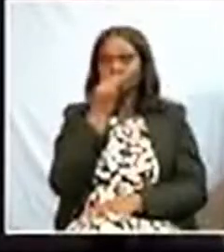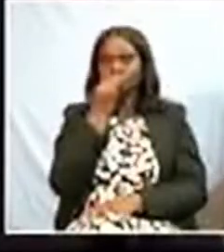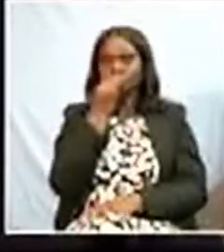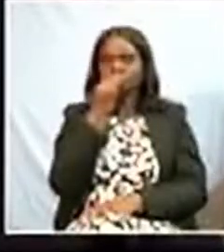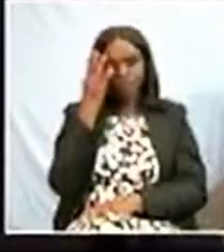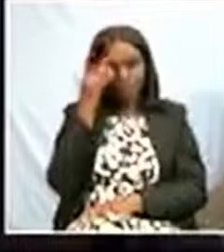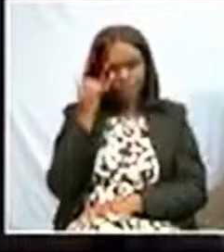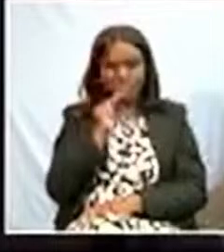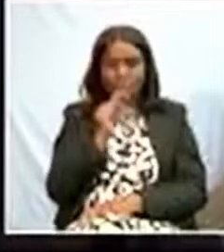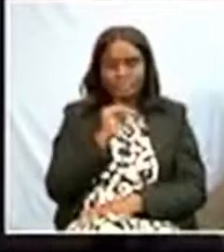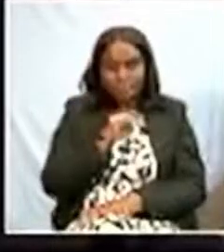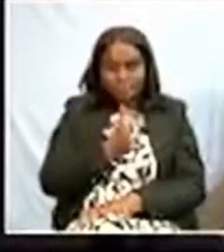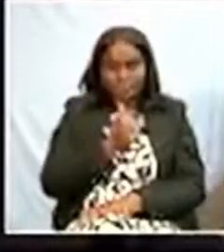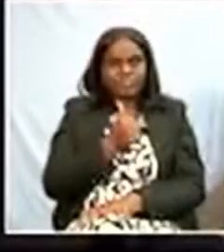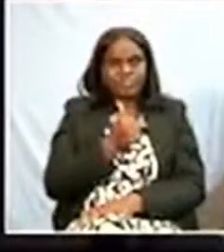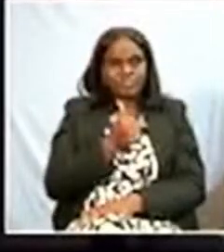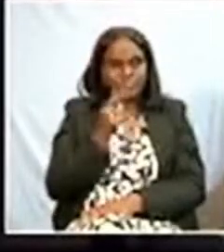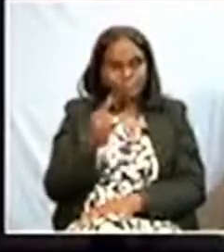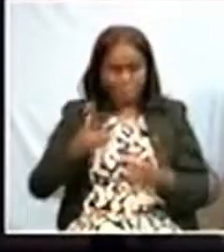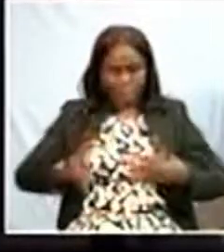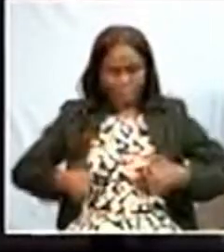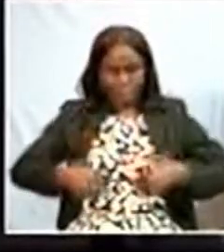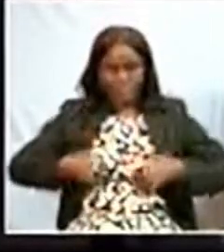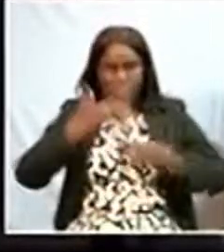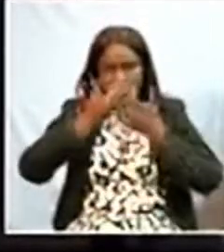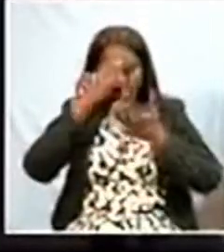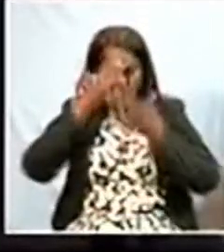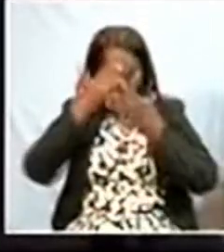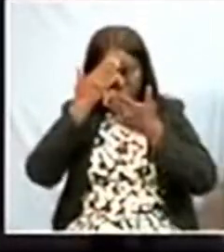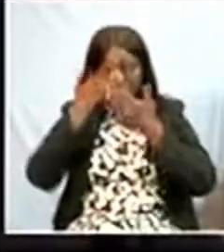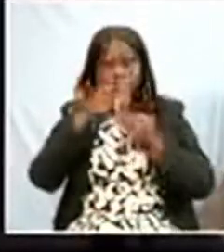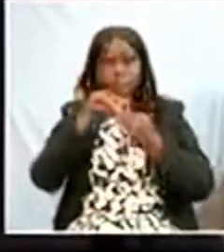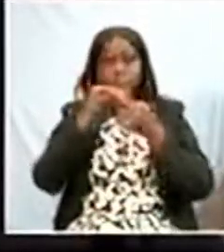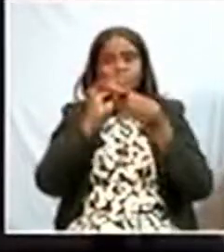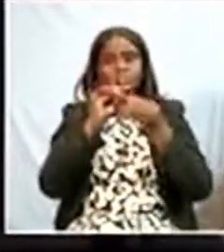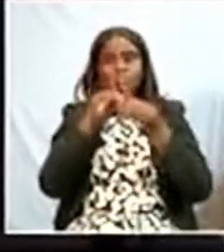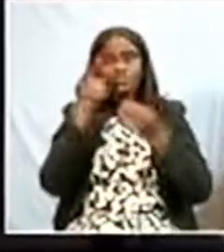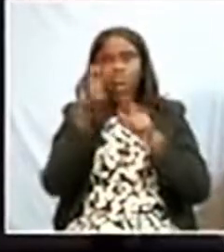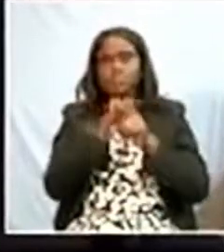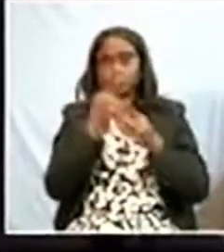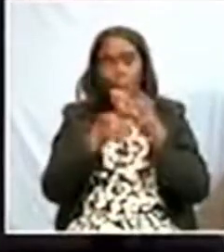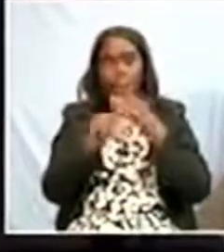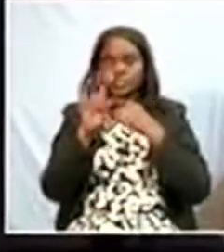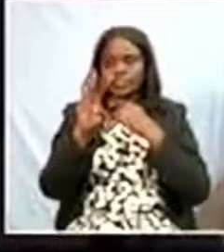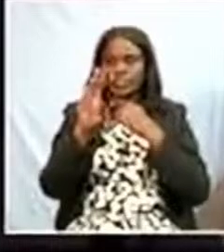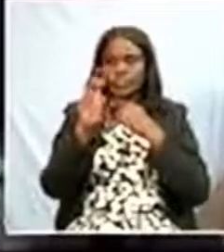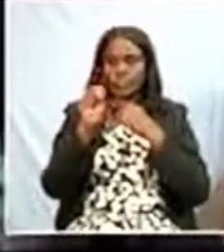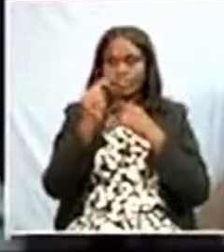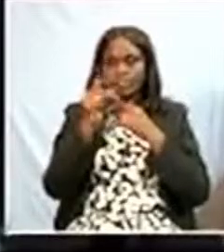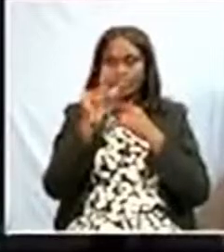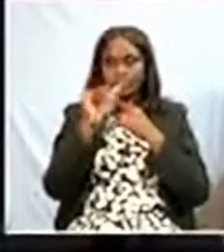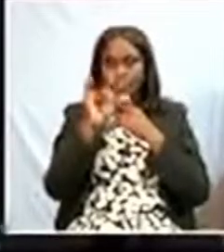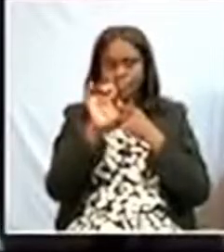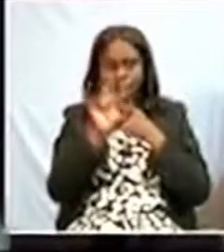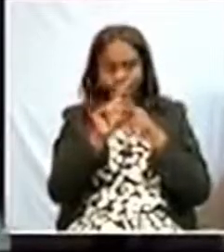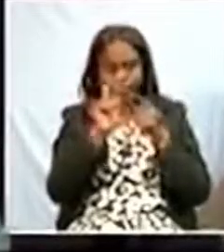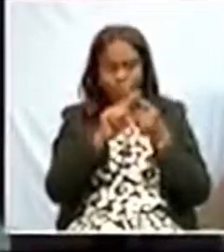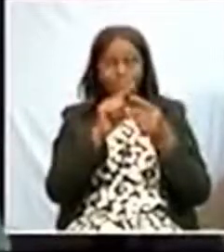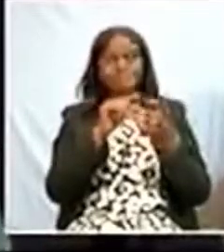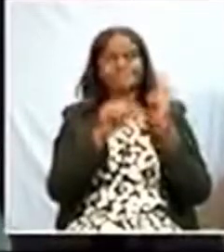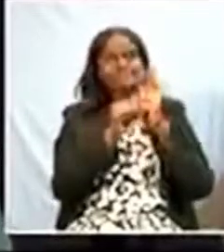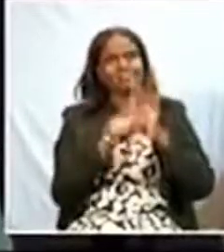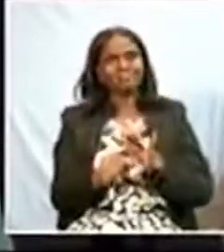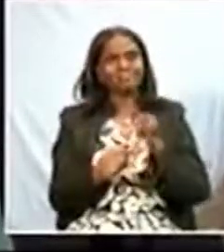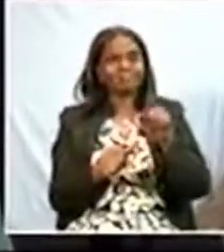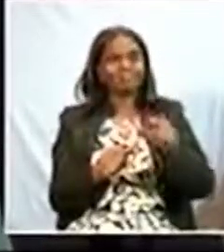we subjecting our young learners, especially those ones from Busakire, to this type of